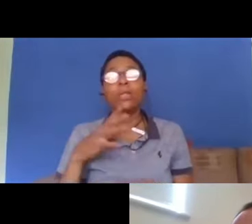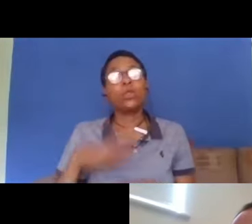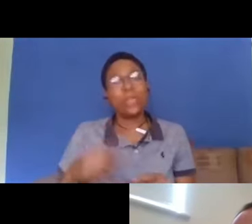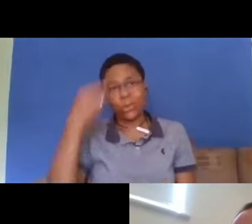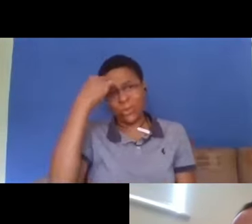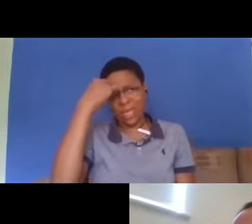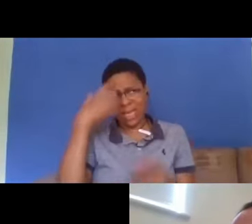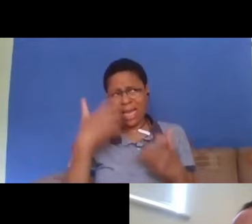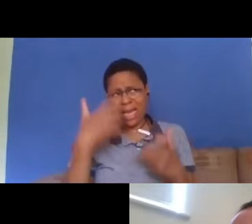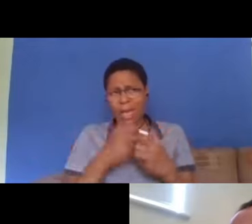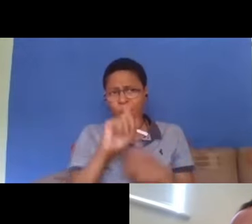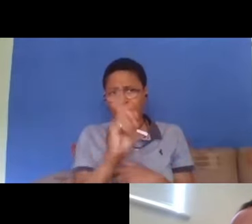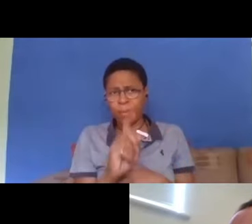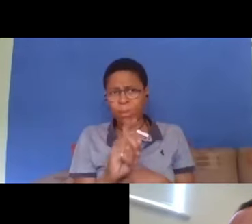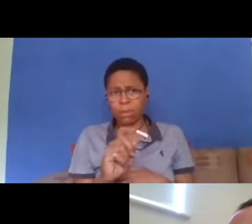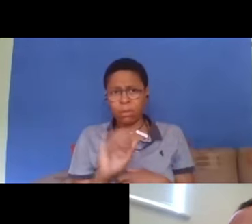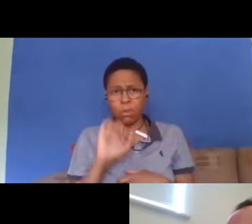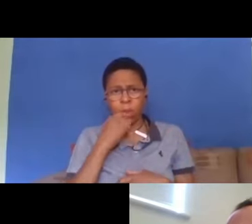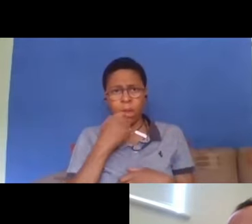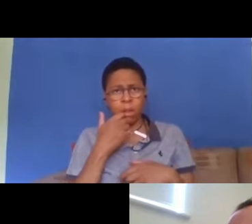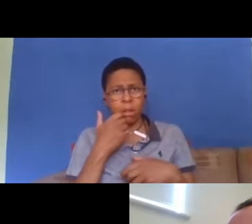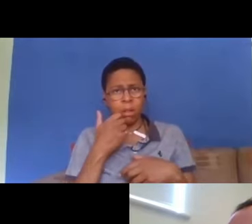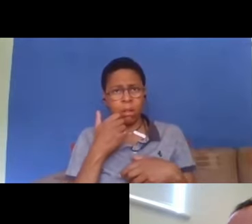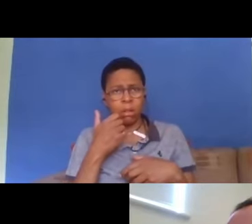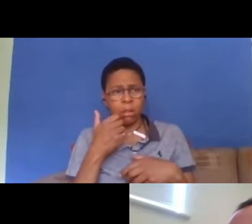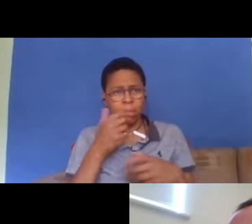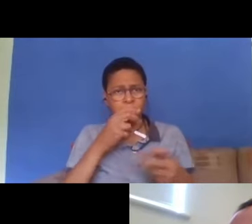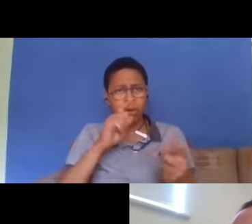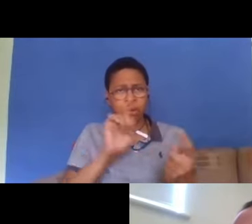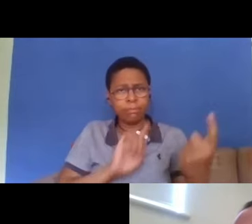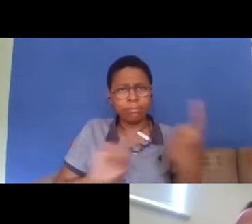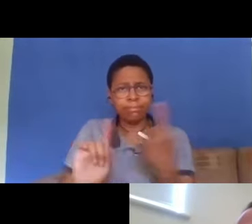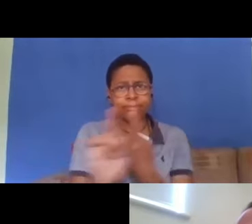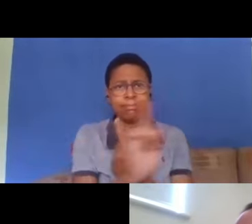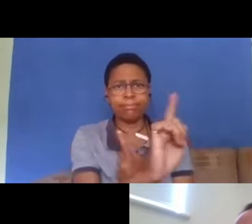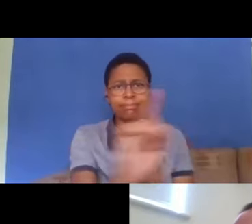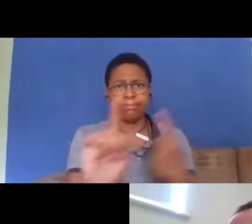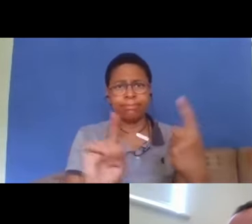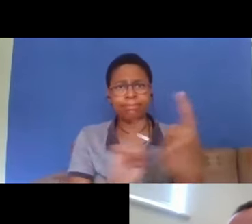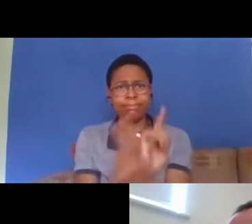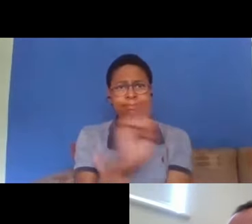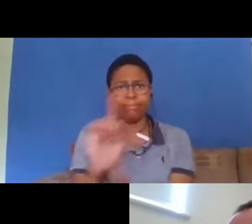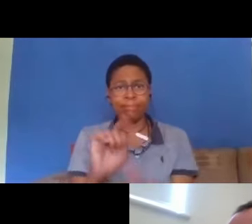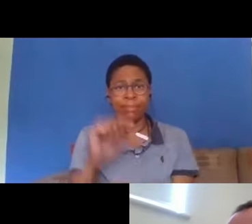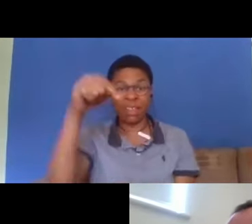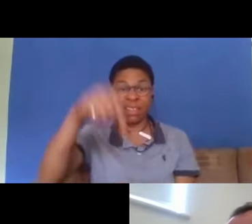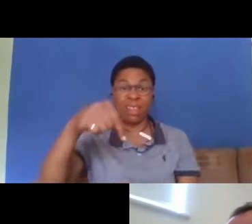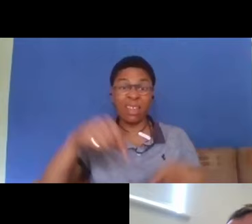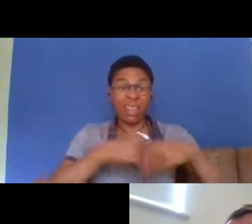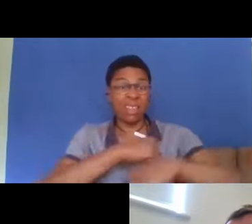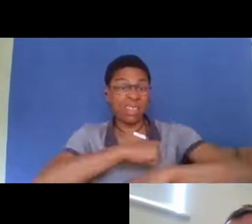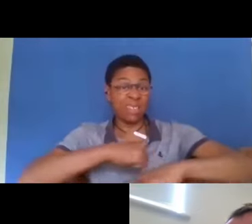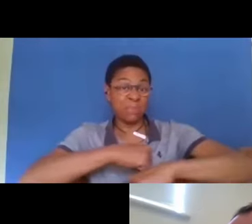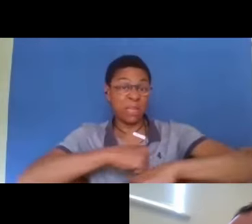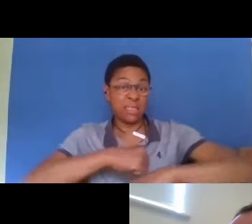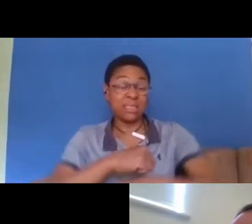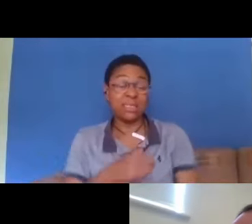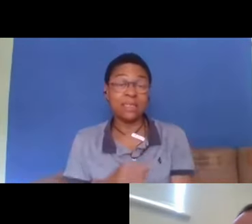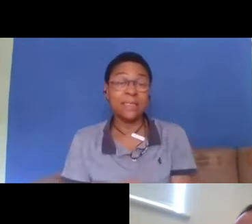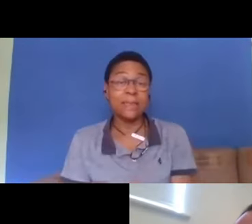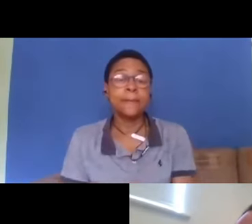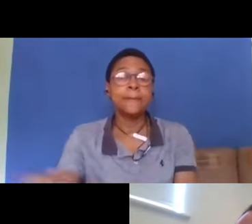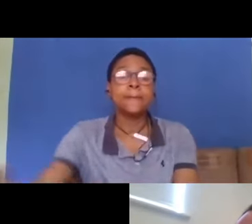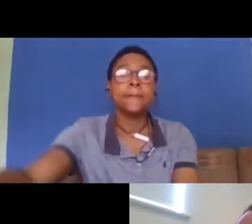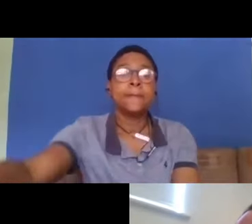and out and around the space. So that's what you should be thinking about, we're allowing enough space for people to